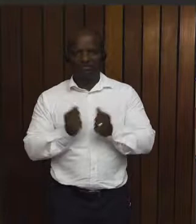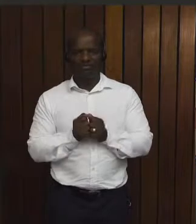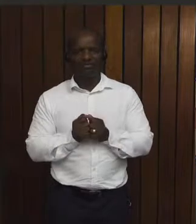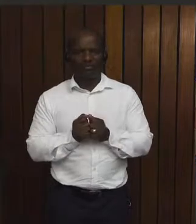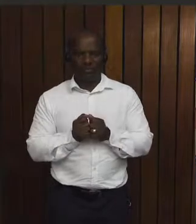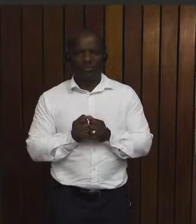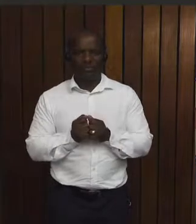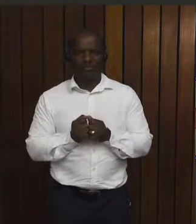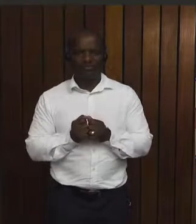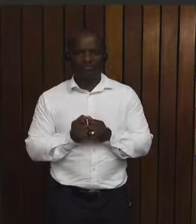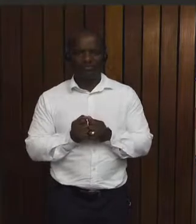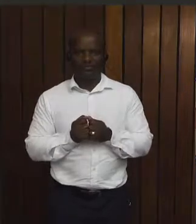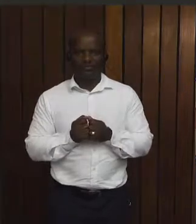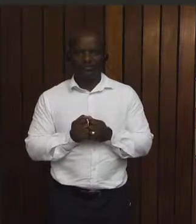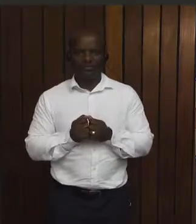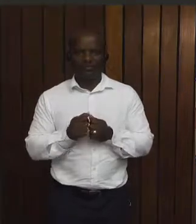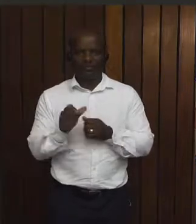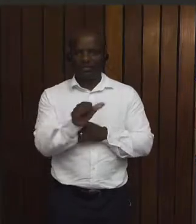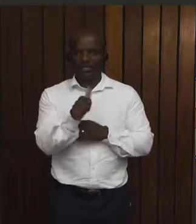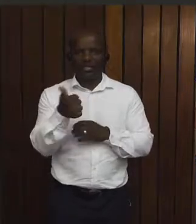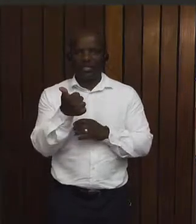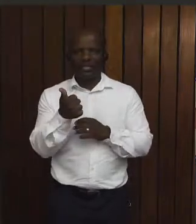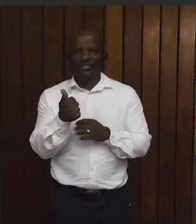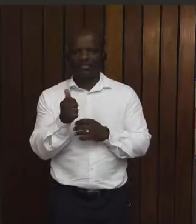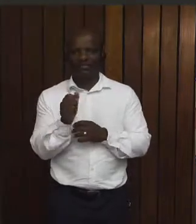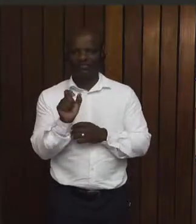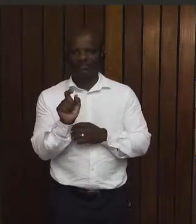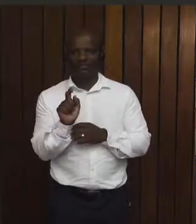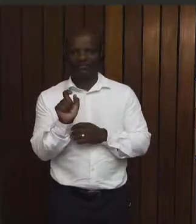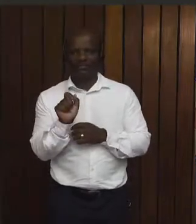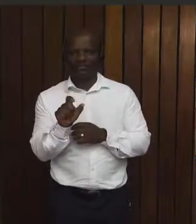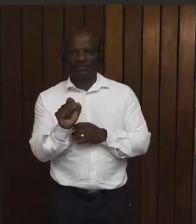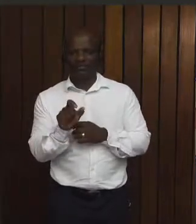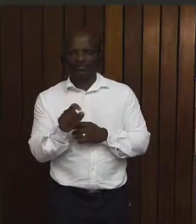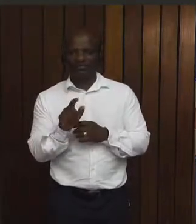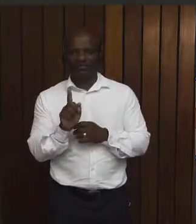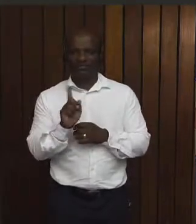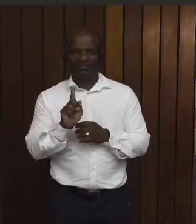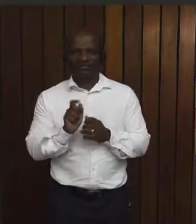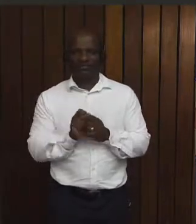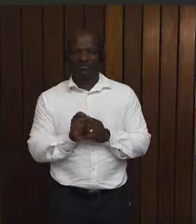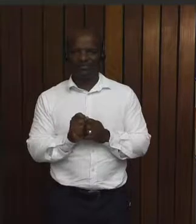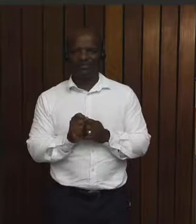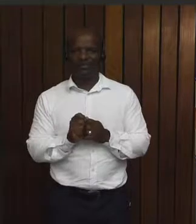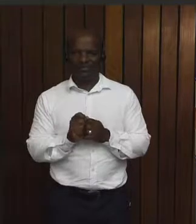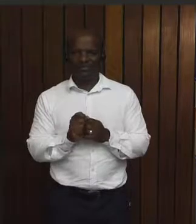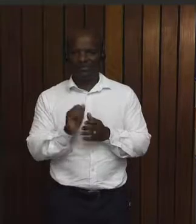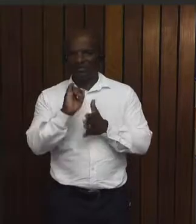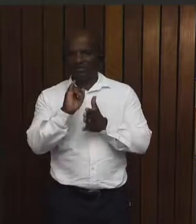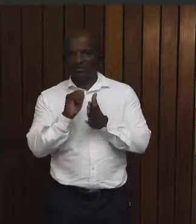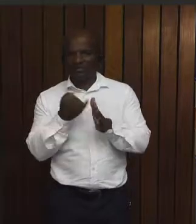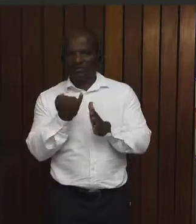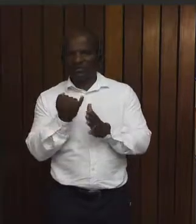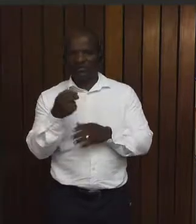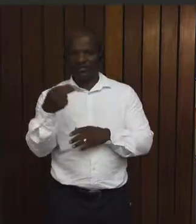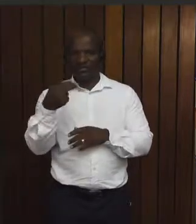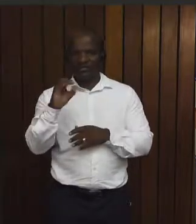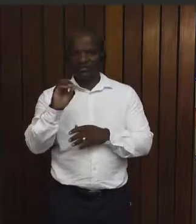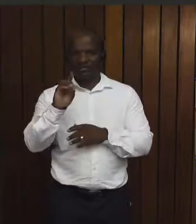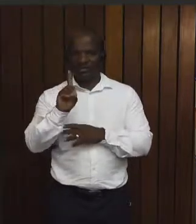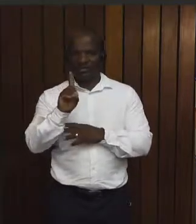The other issue, Honorable Chair and members, is just the